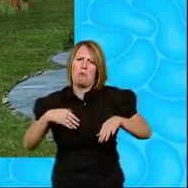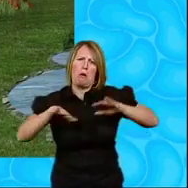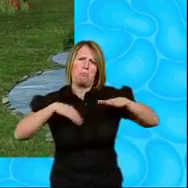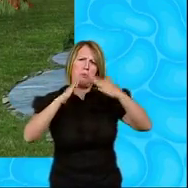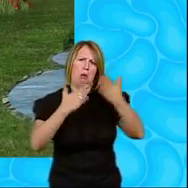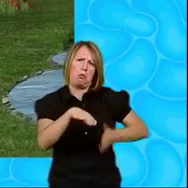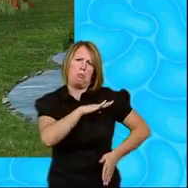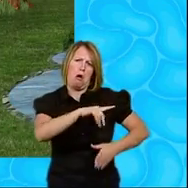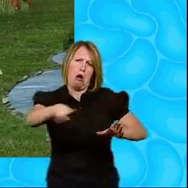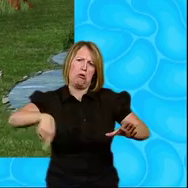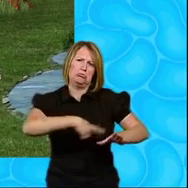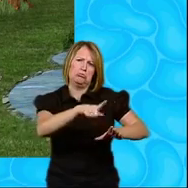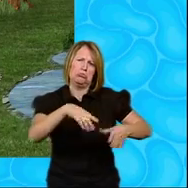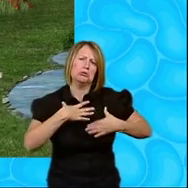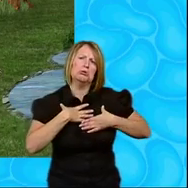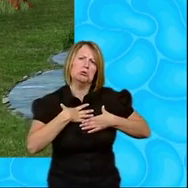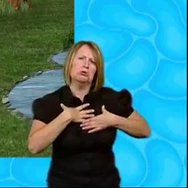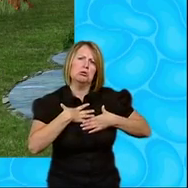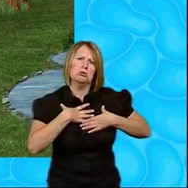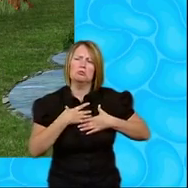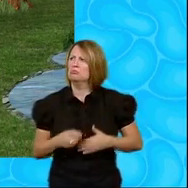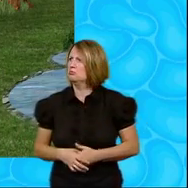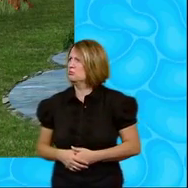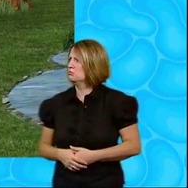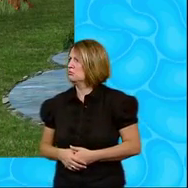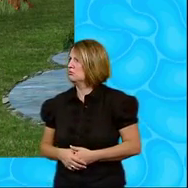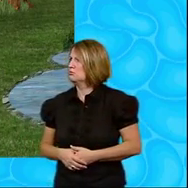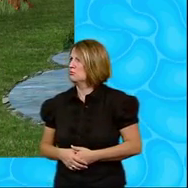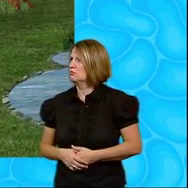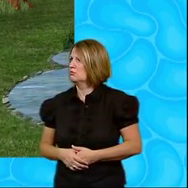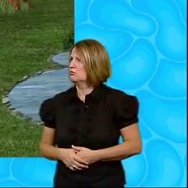I lost my favourite ball in the pond.